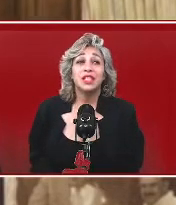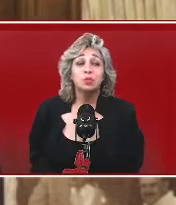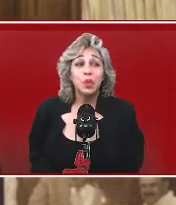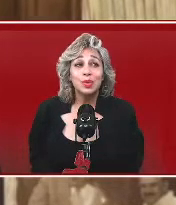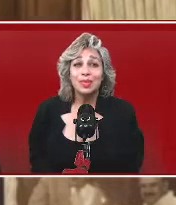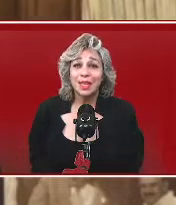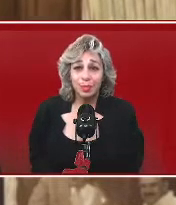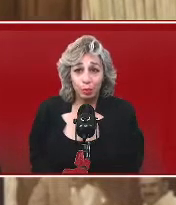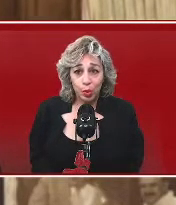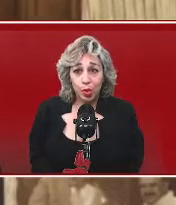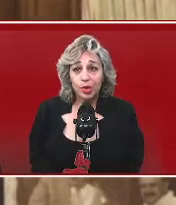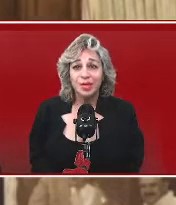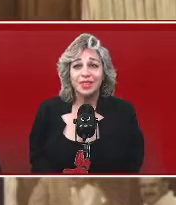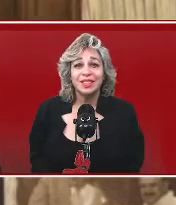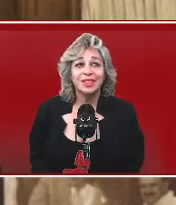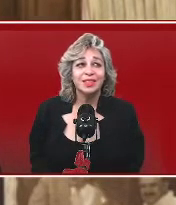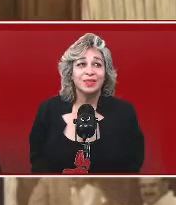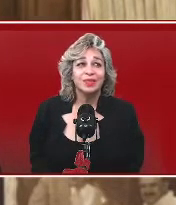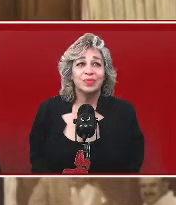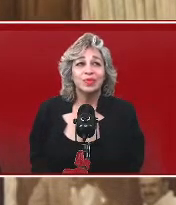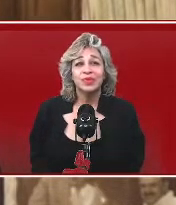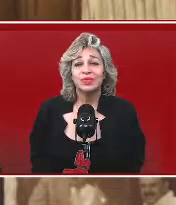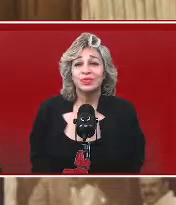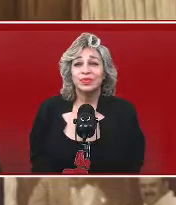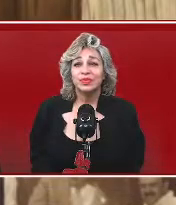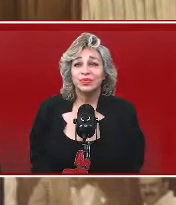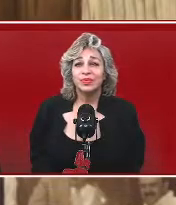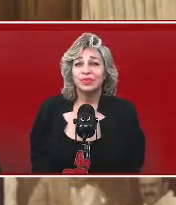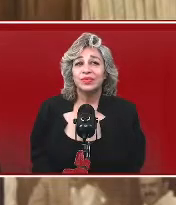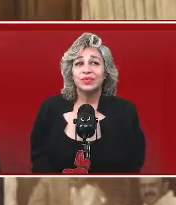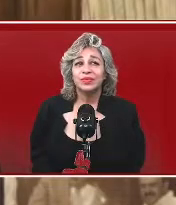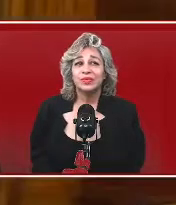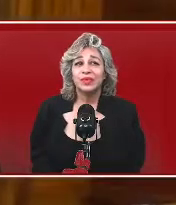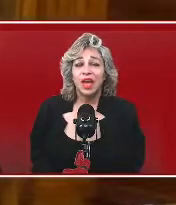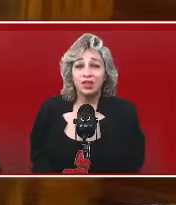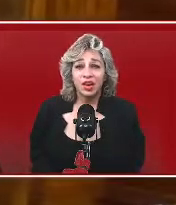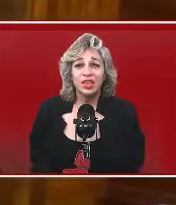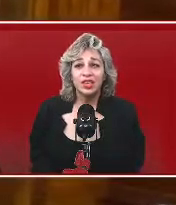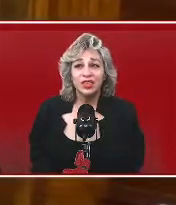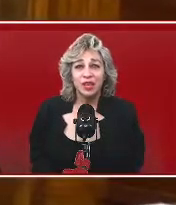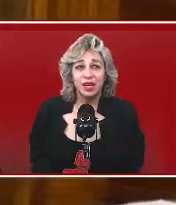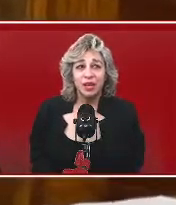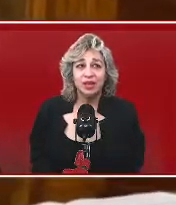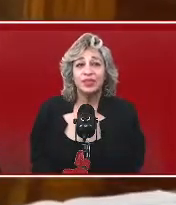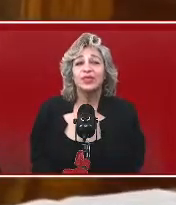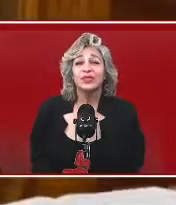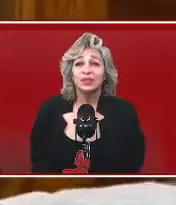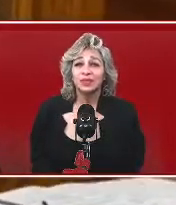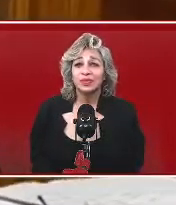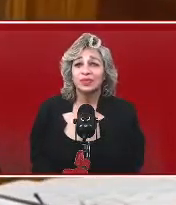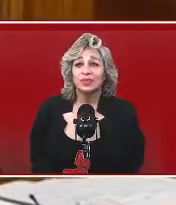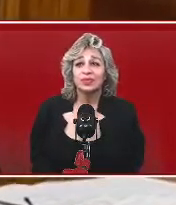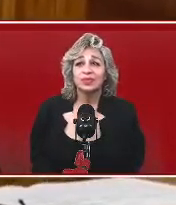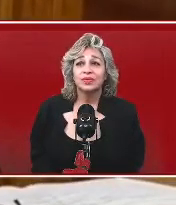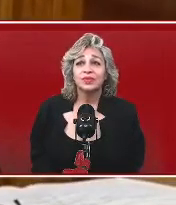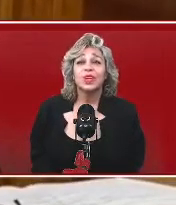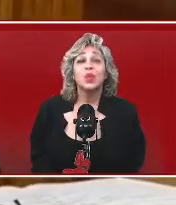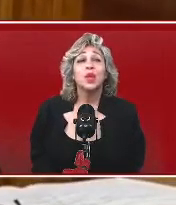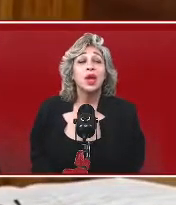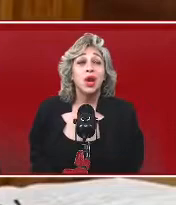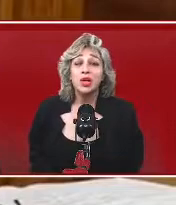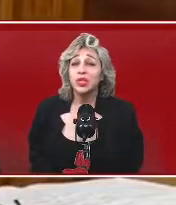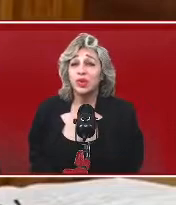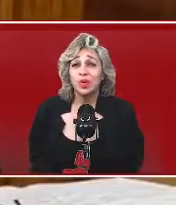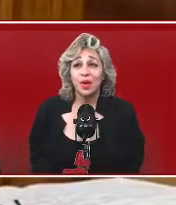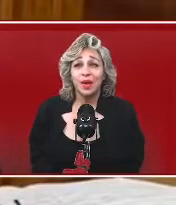that is most important de nuestro país. of our Vamos country. bien, y